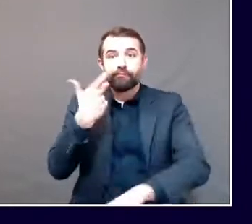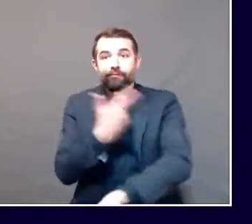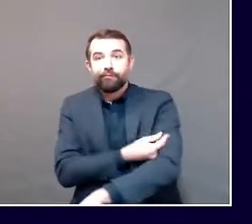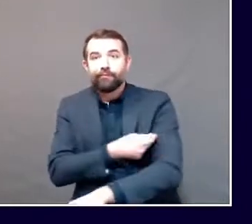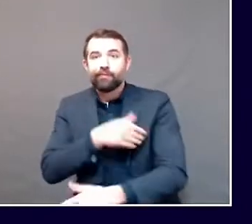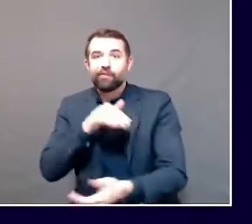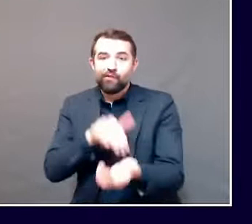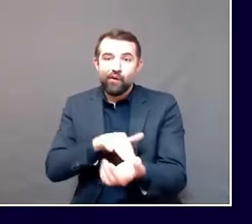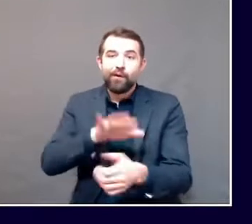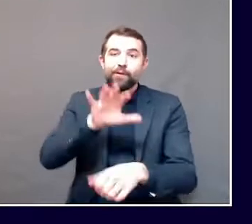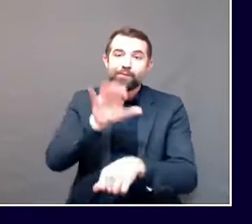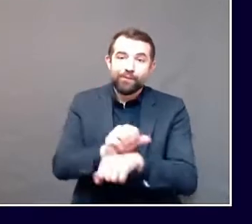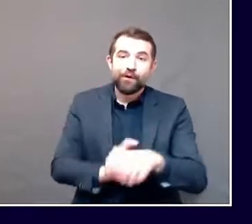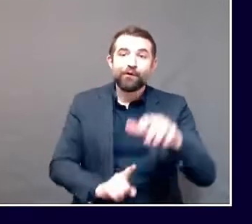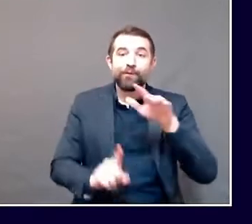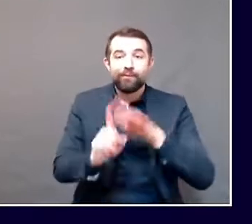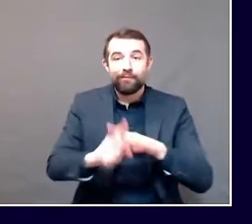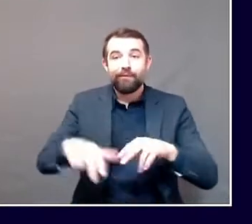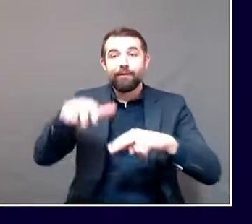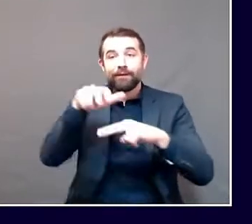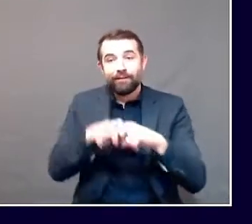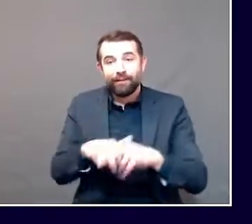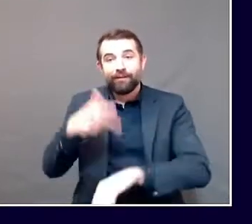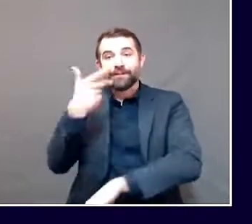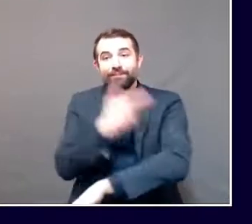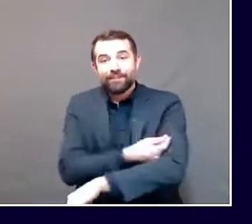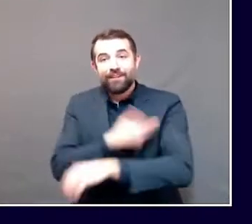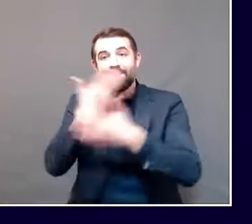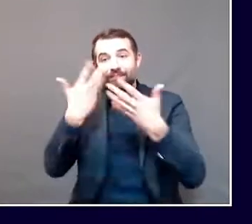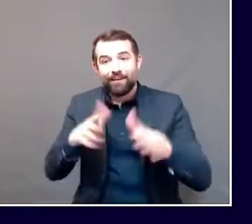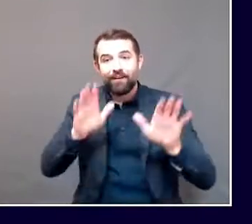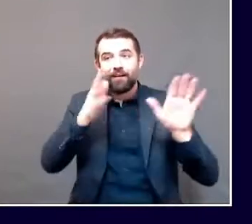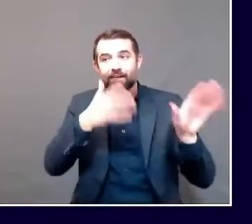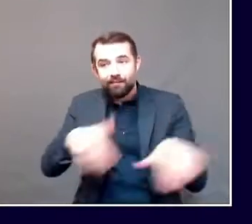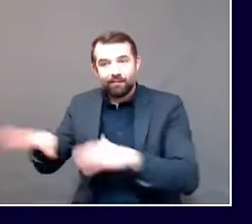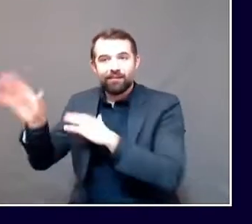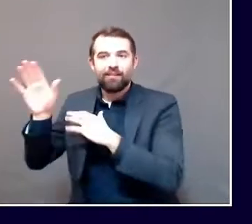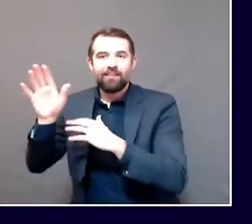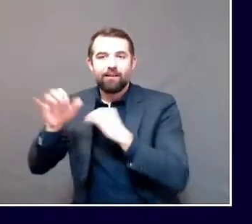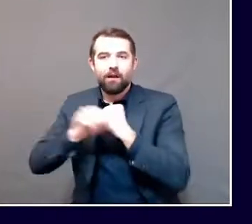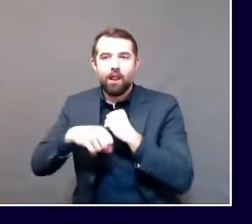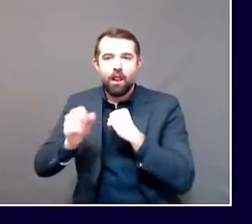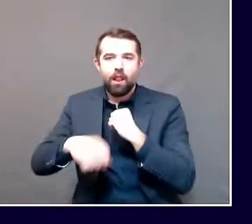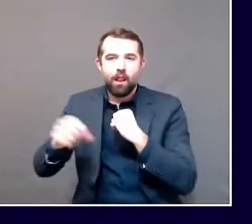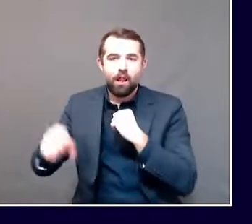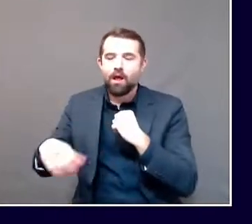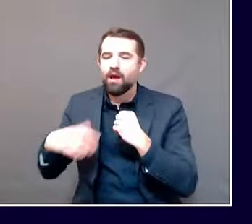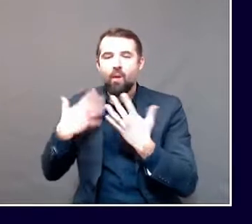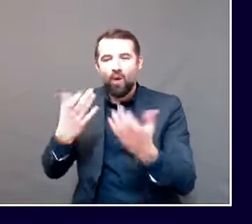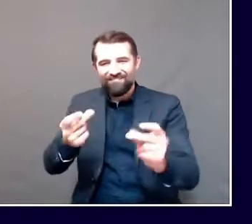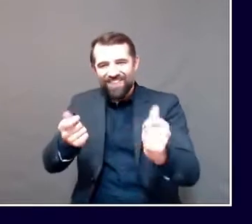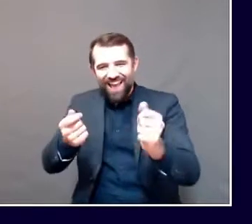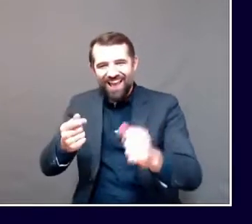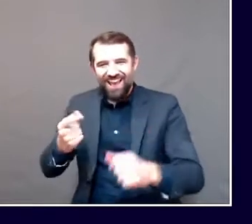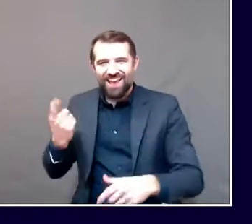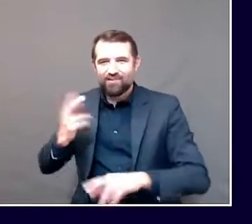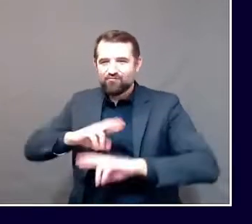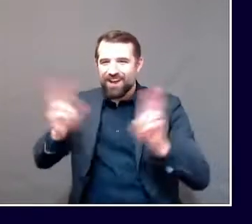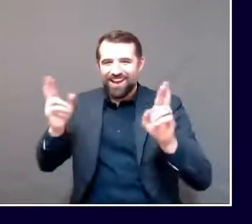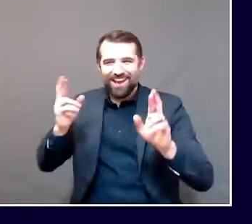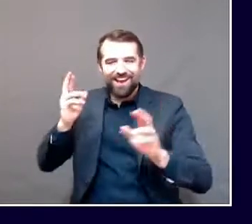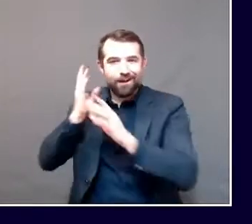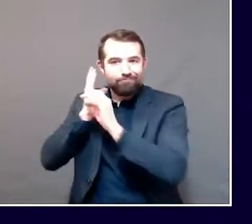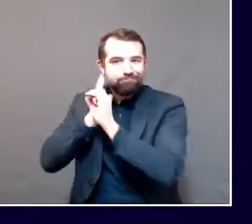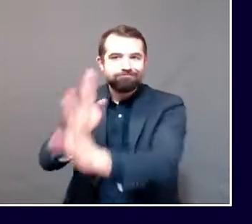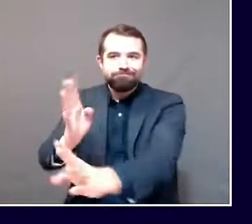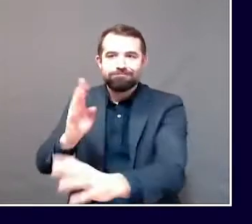constraint is being able to accommodate very, very high throughput on the order of tens of thousands of doses every